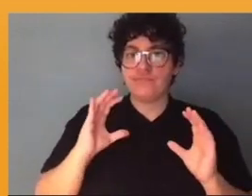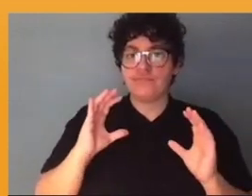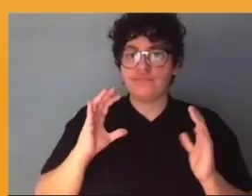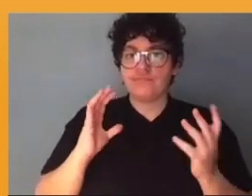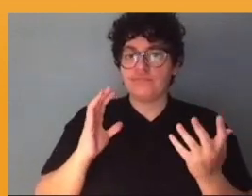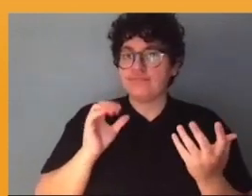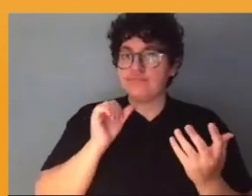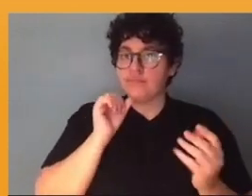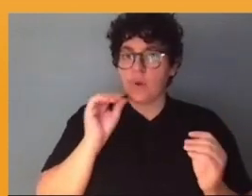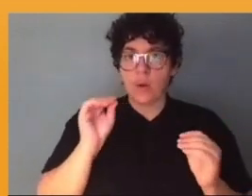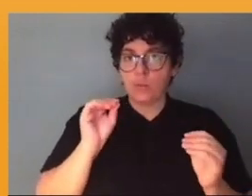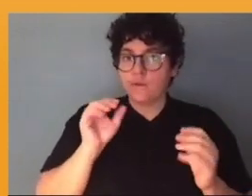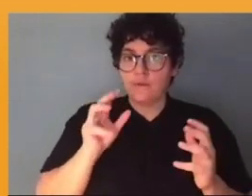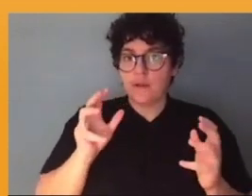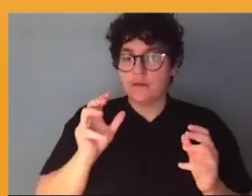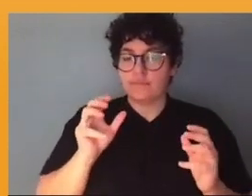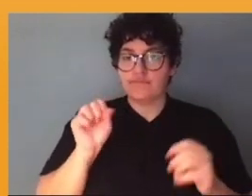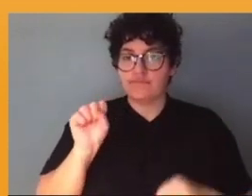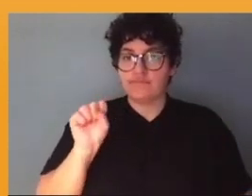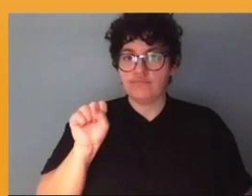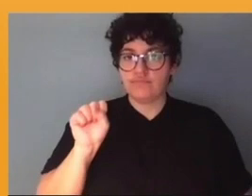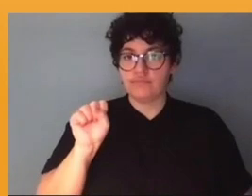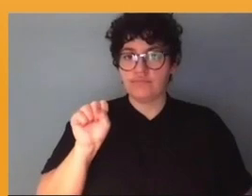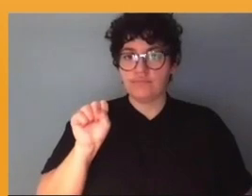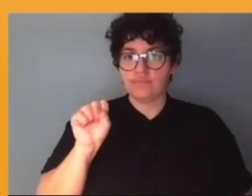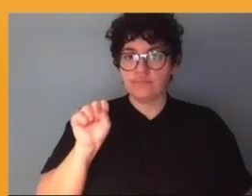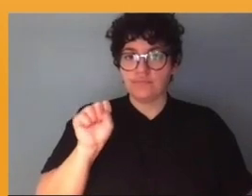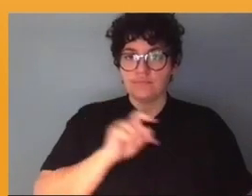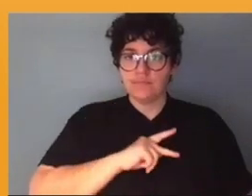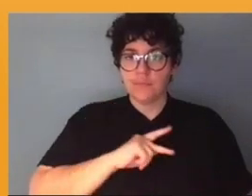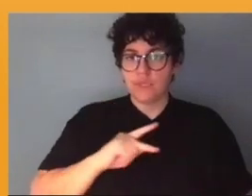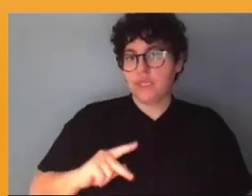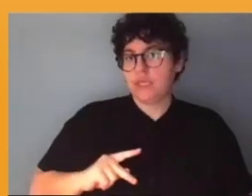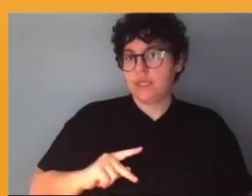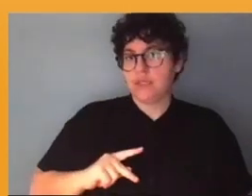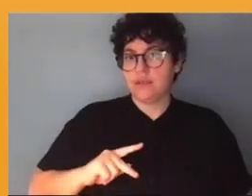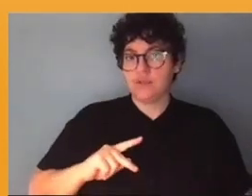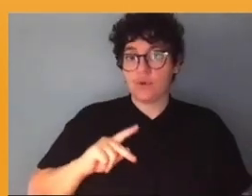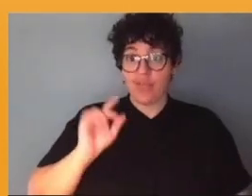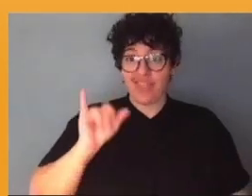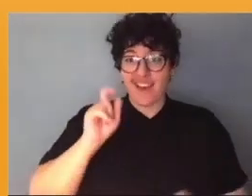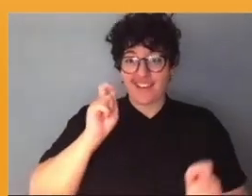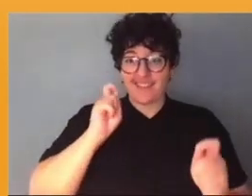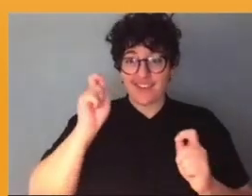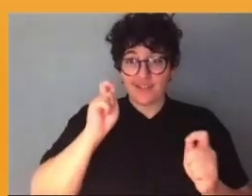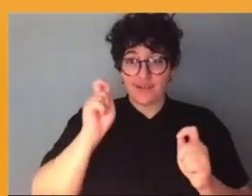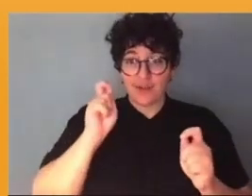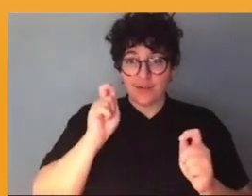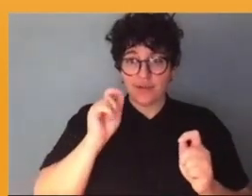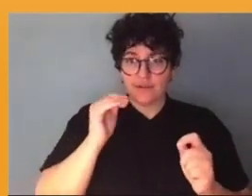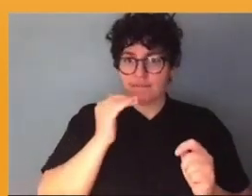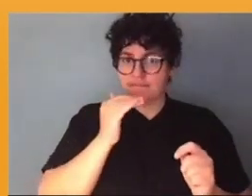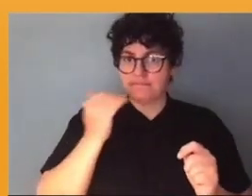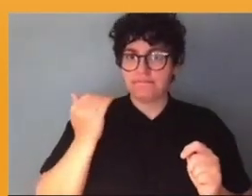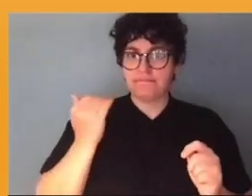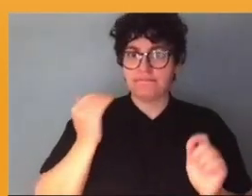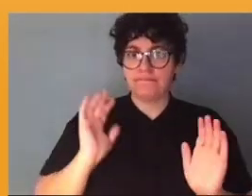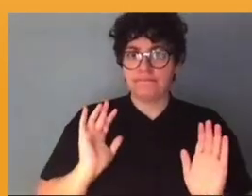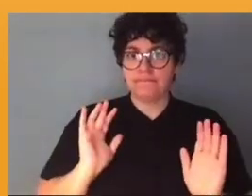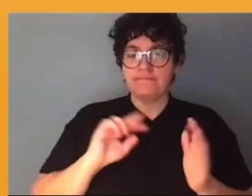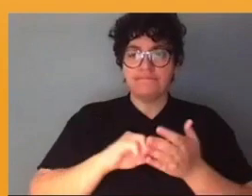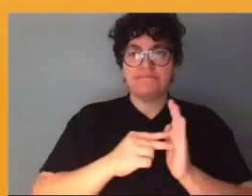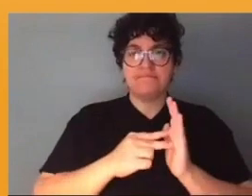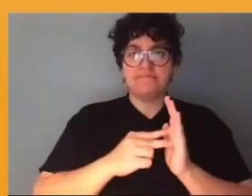so as to represent, you know, power and kind of that enlightenment and upper